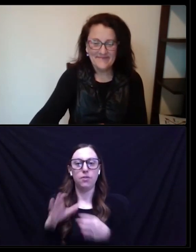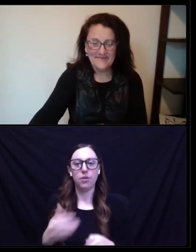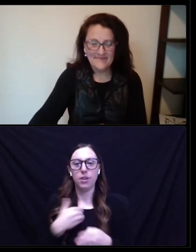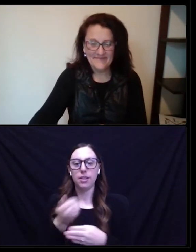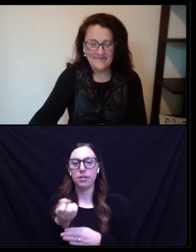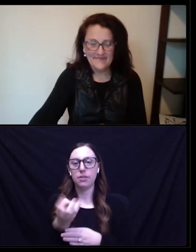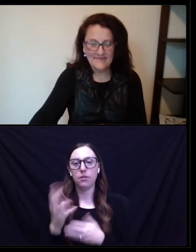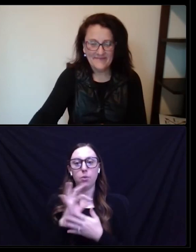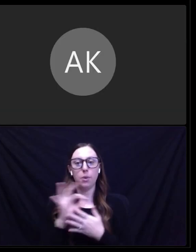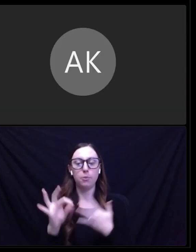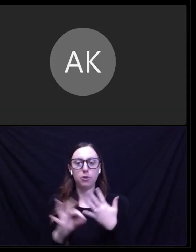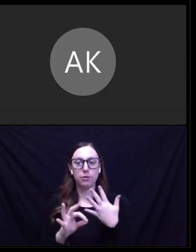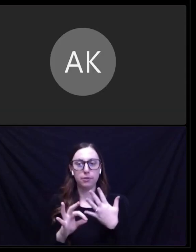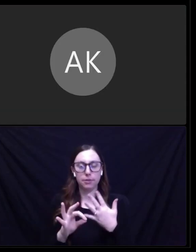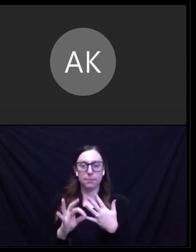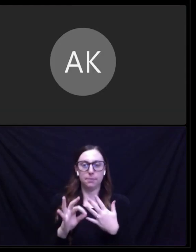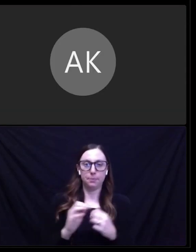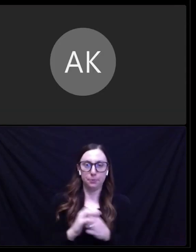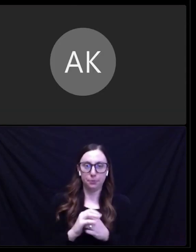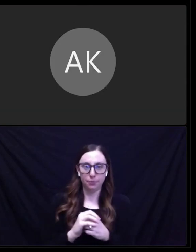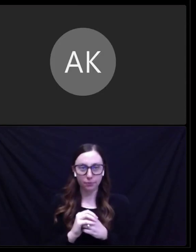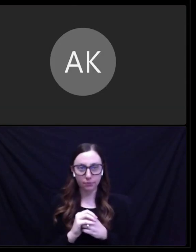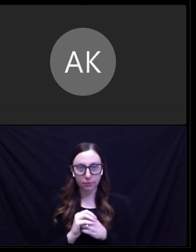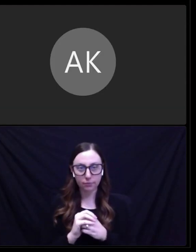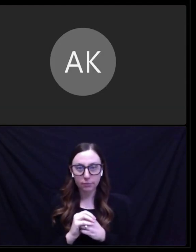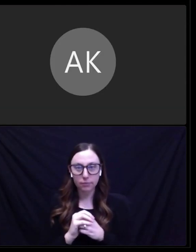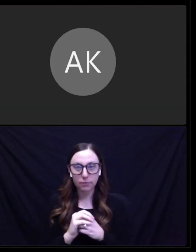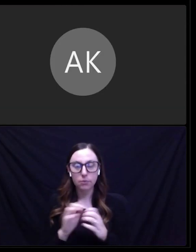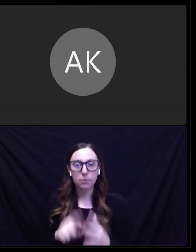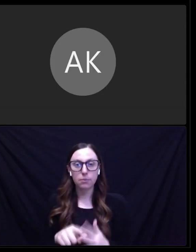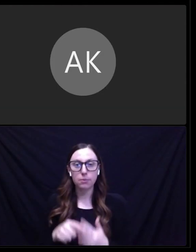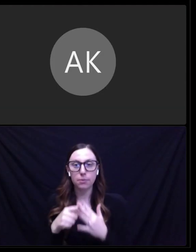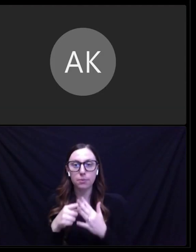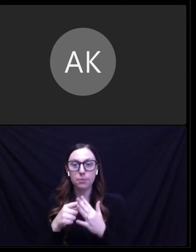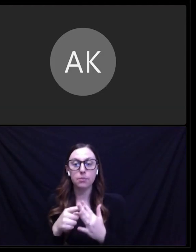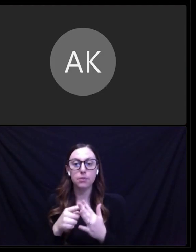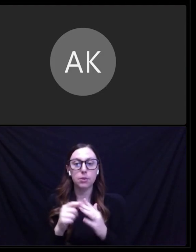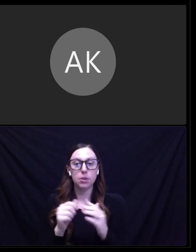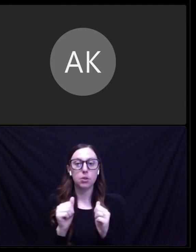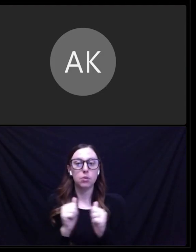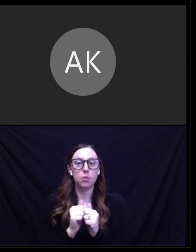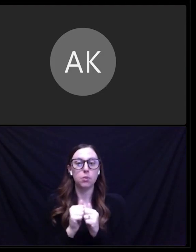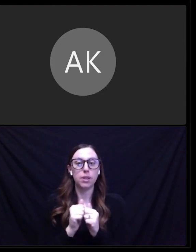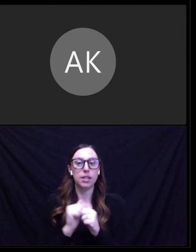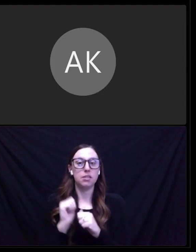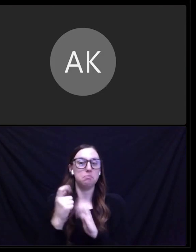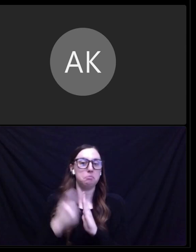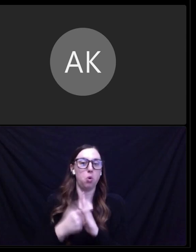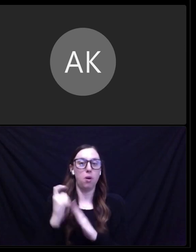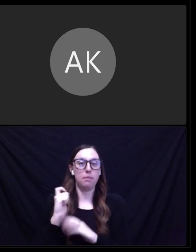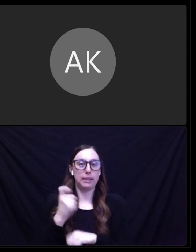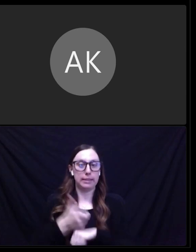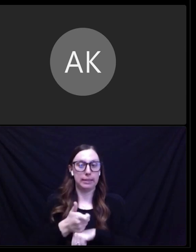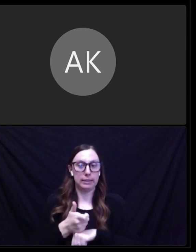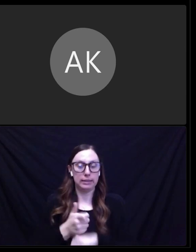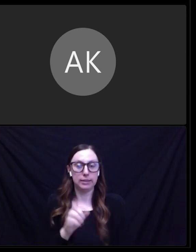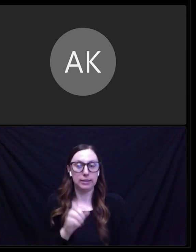We're going to start with just our default.